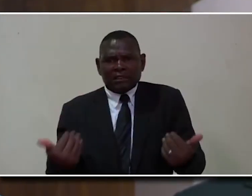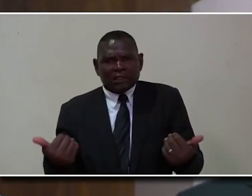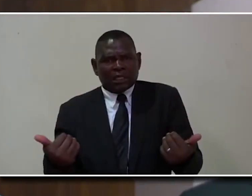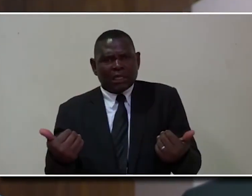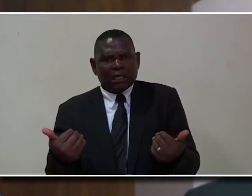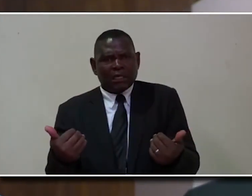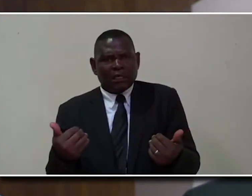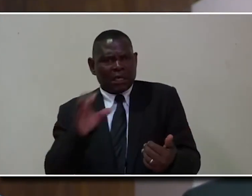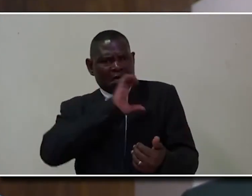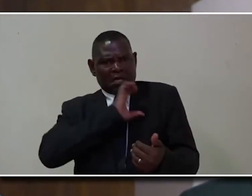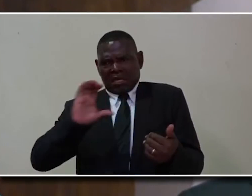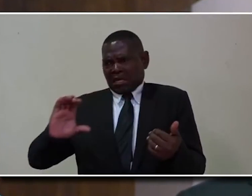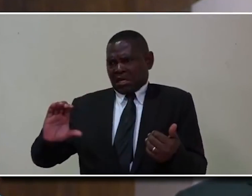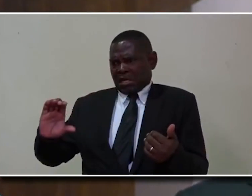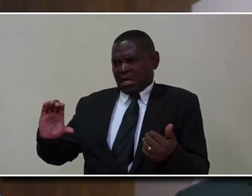enough profit.